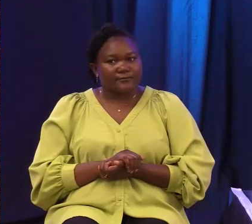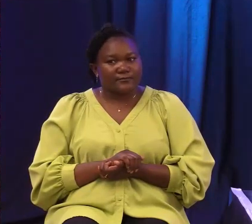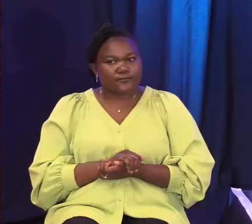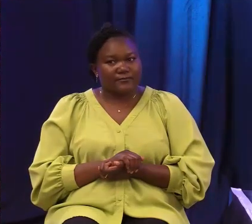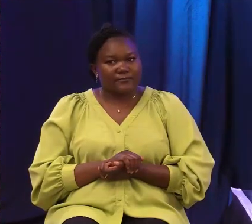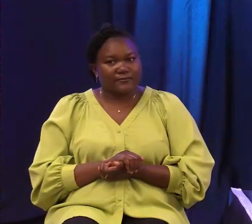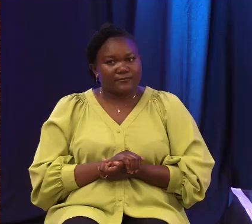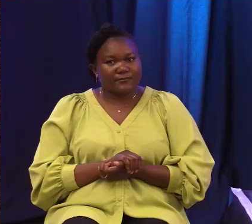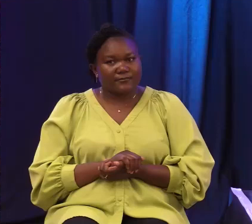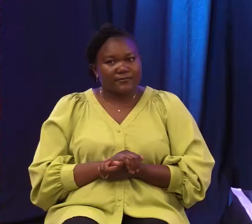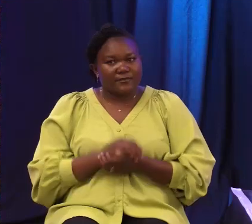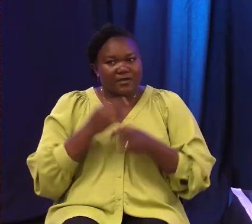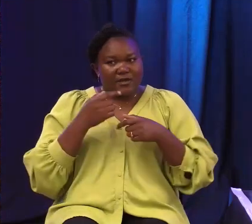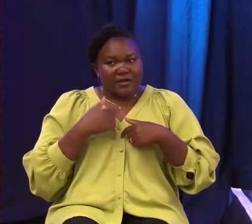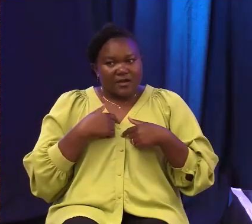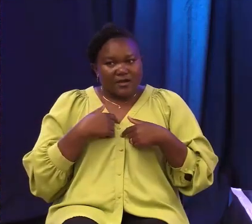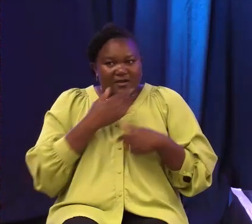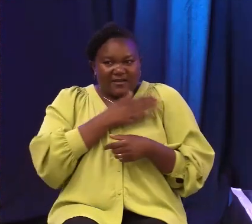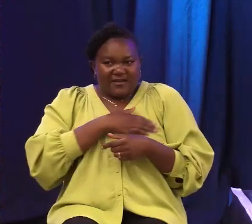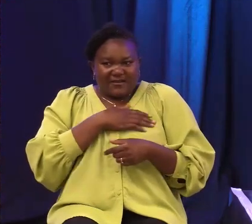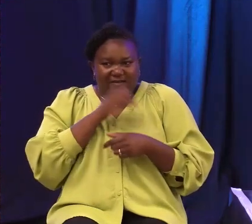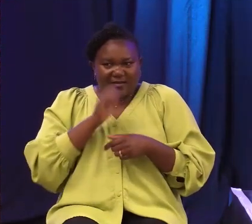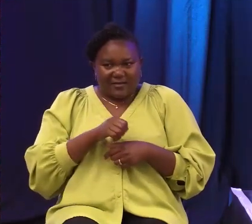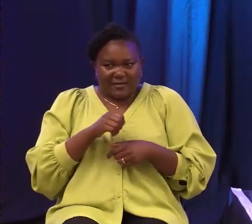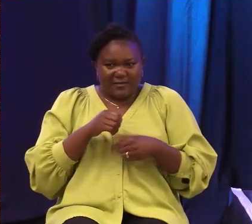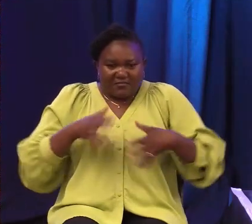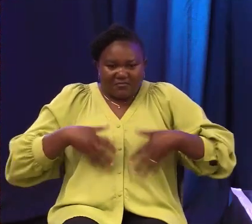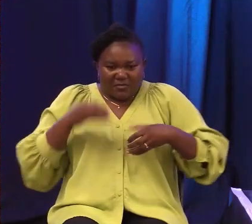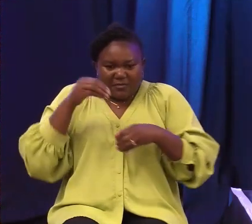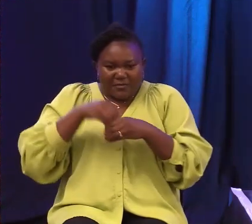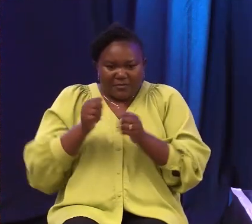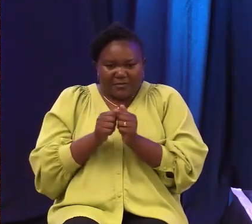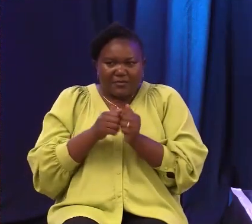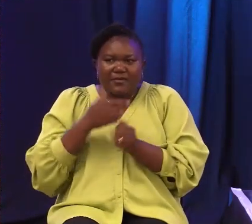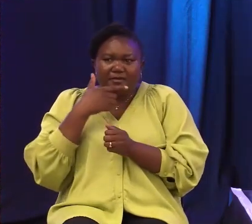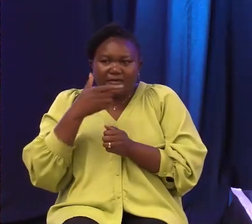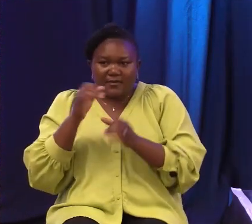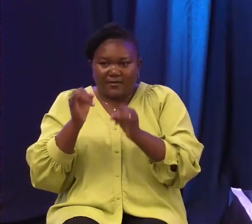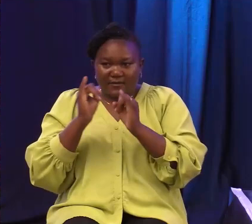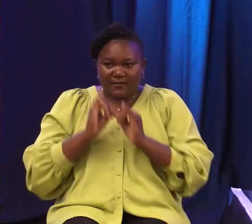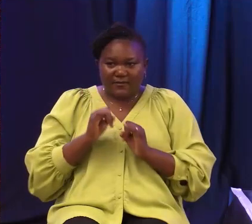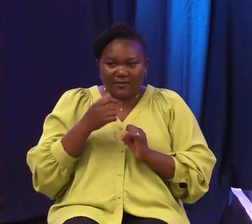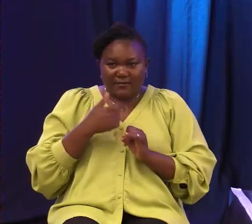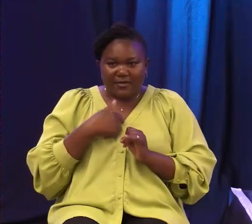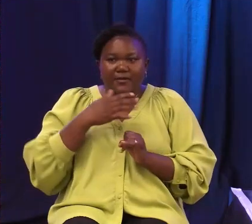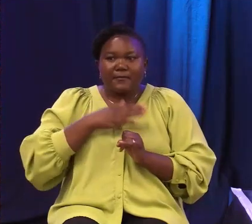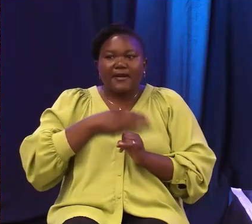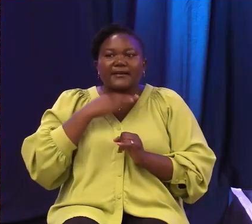It is an honor to be here with you today. Thank you for inviting me. Here's my